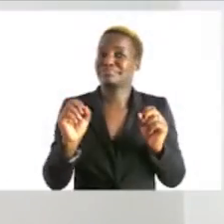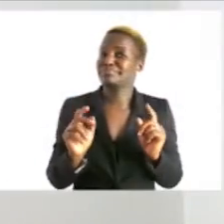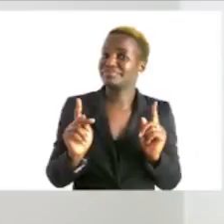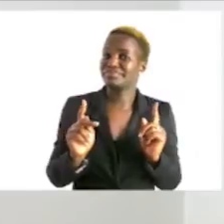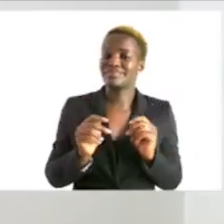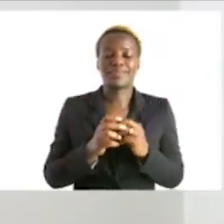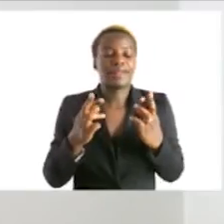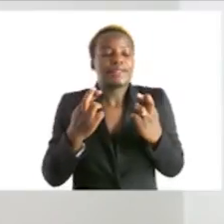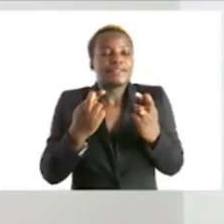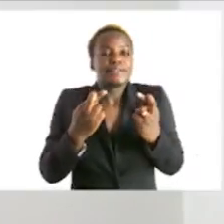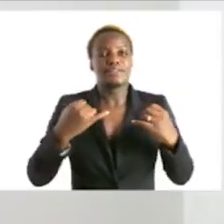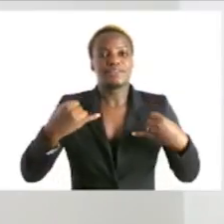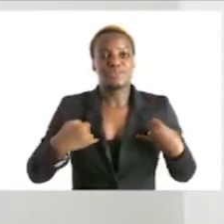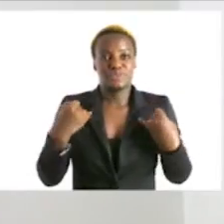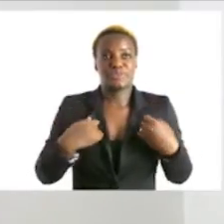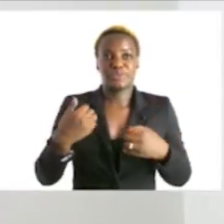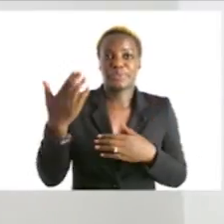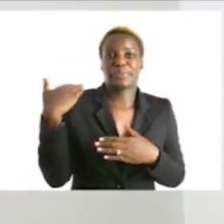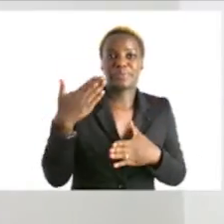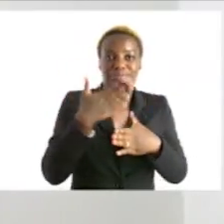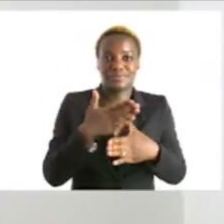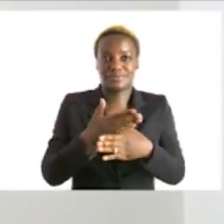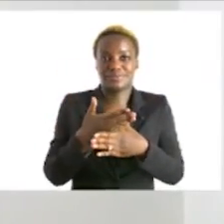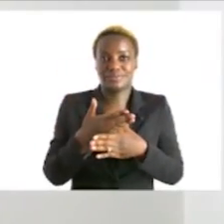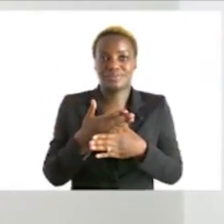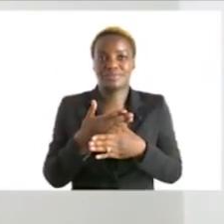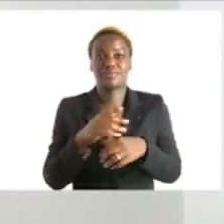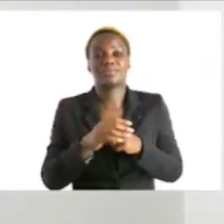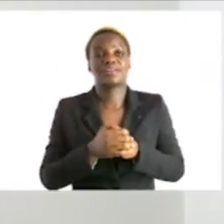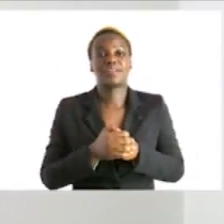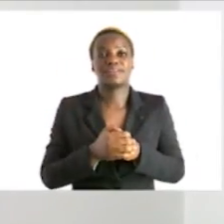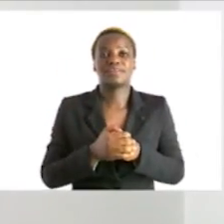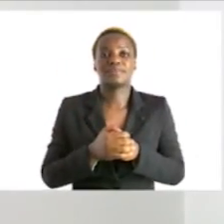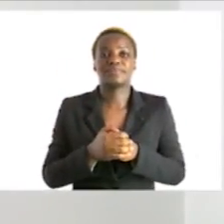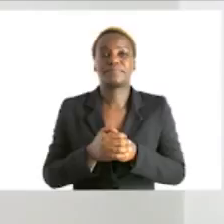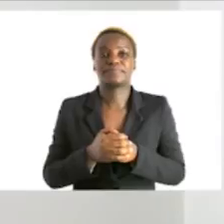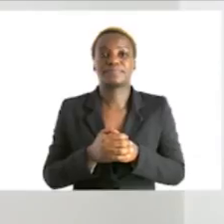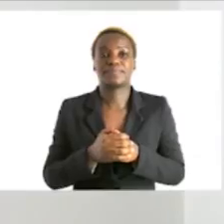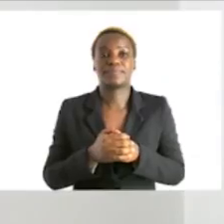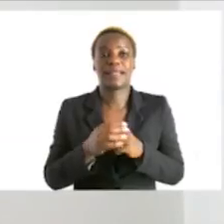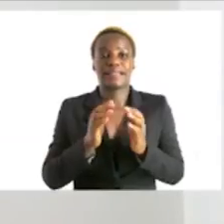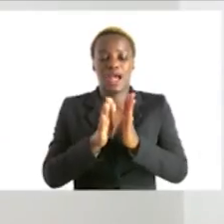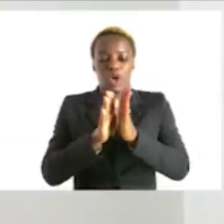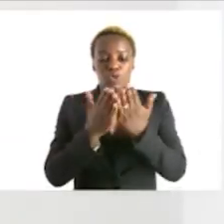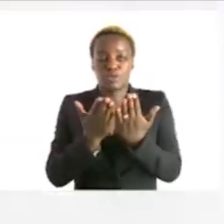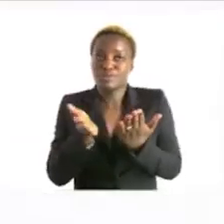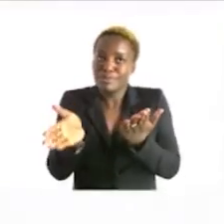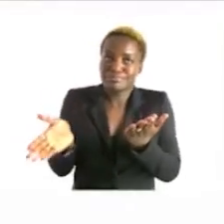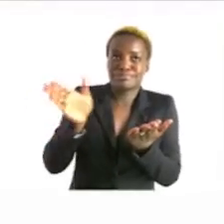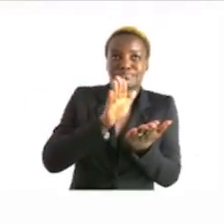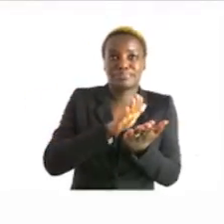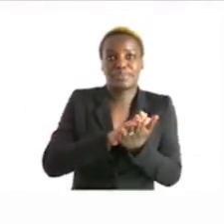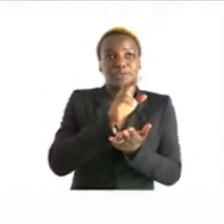i hope you have enjoyed our previous lesson about pronouns and verbs i would like for you to turn to page 26 grade